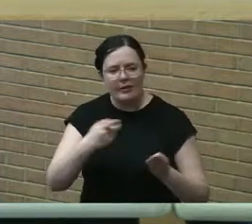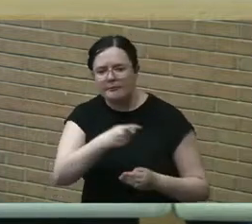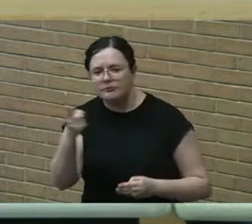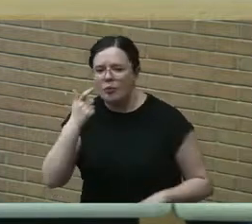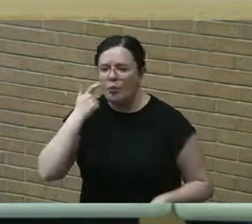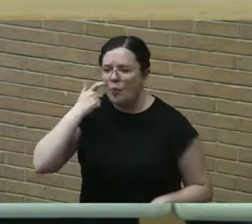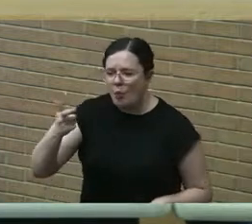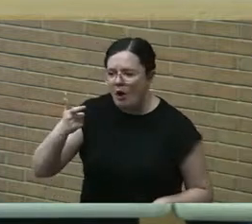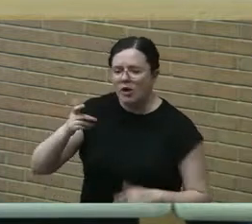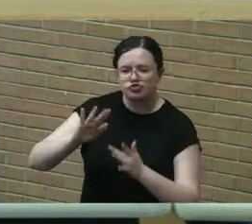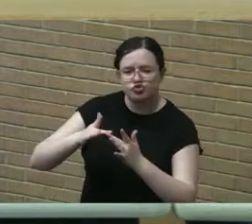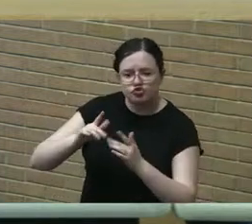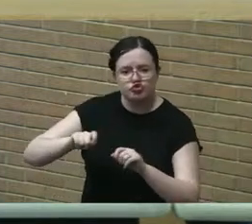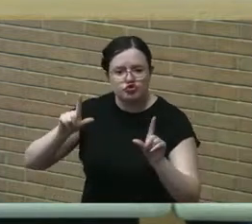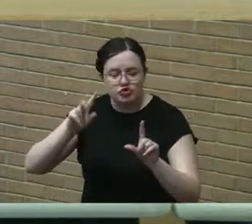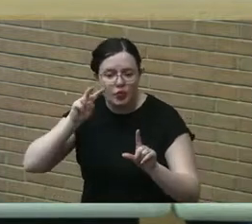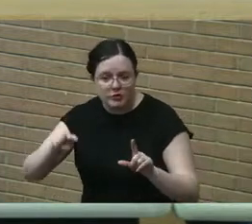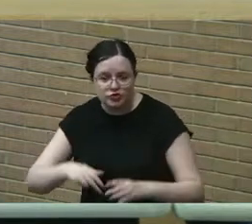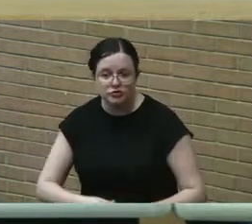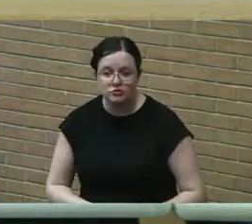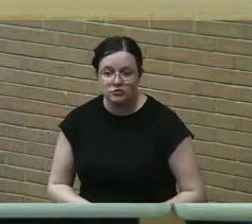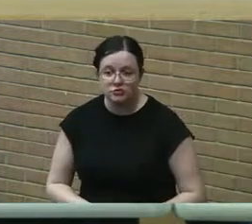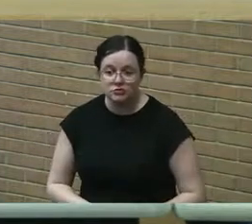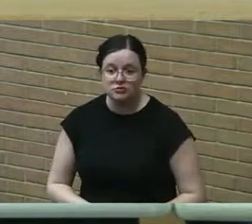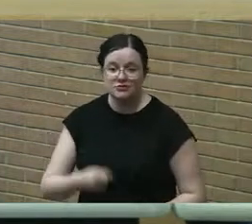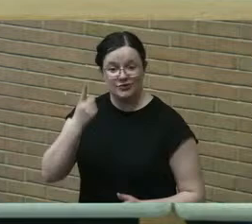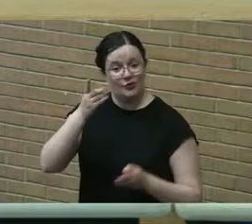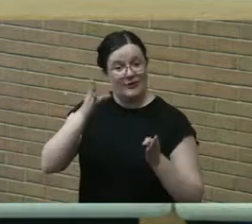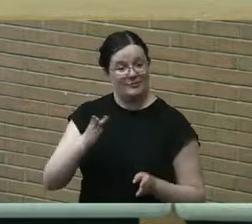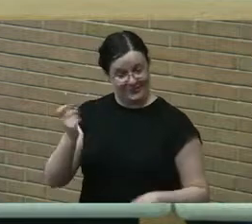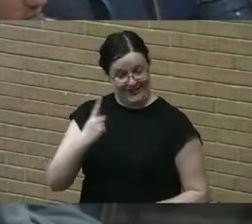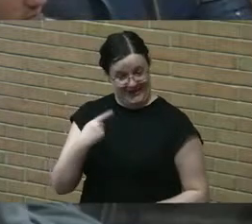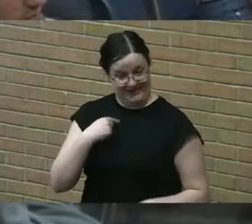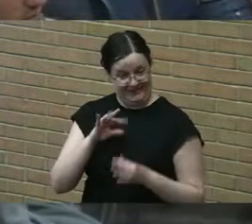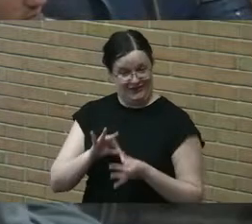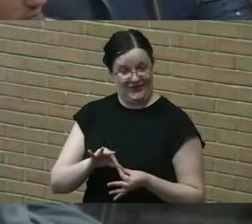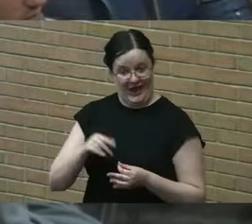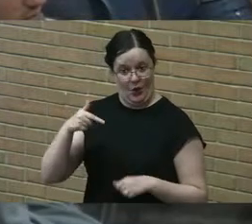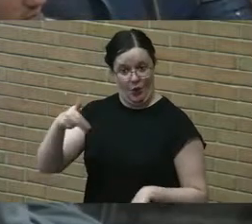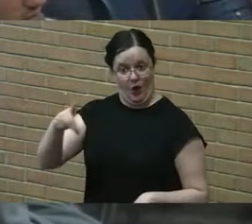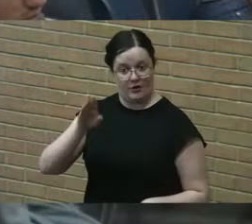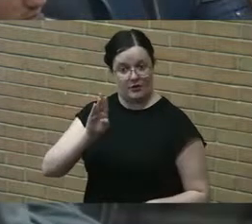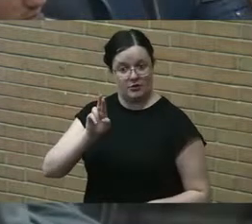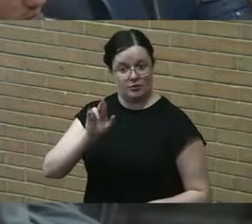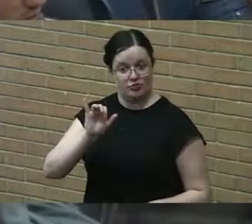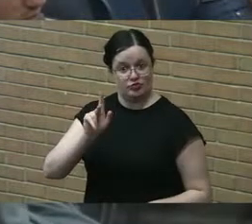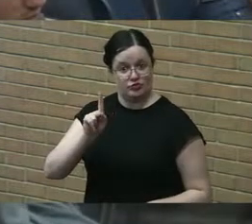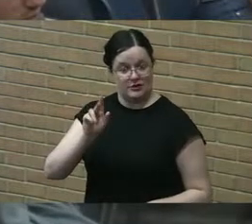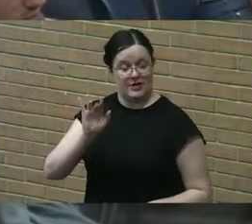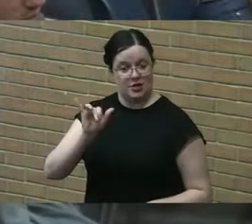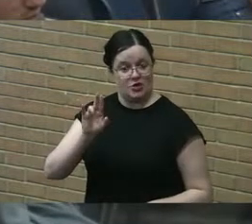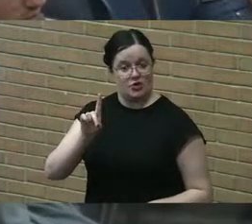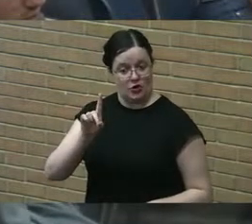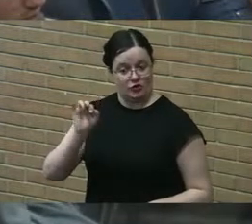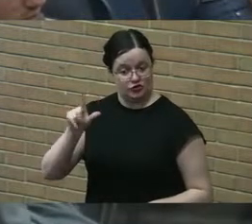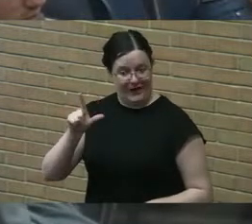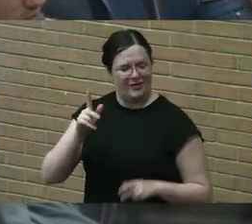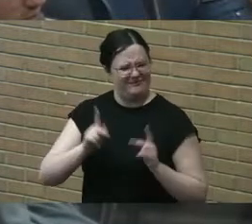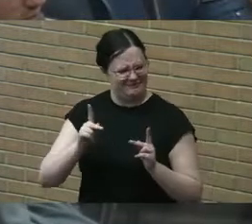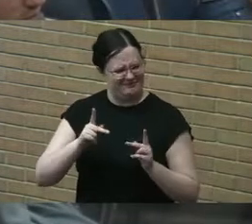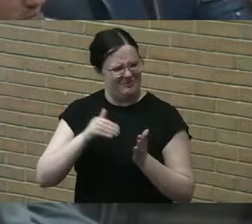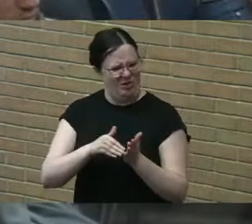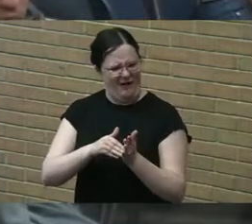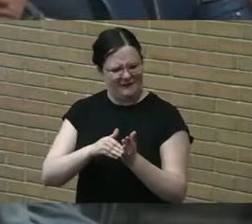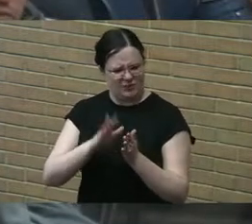welcome, someone asked about me walking on the Brickyard Trail. People stop me all the time, and I welcome those conversations. In